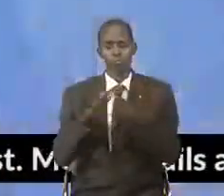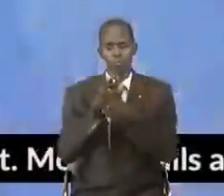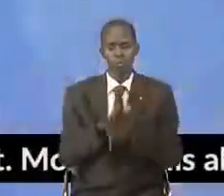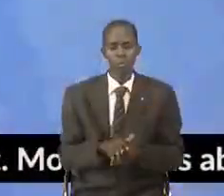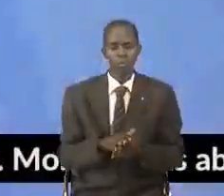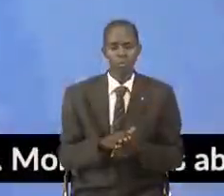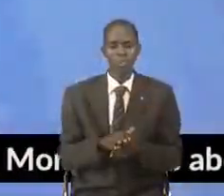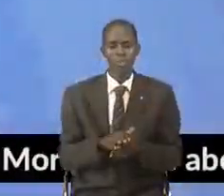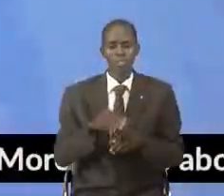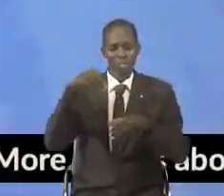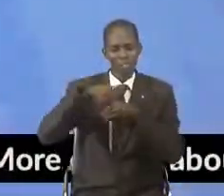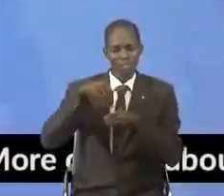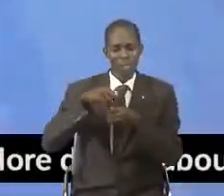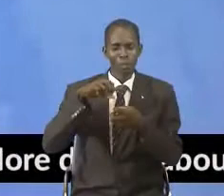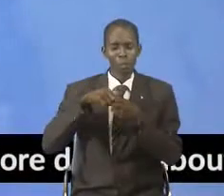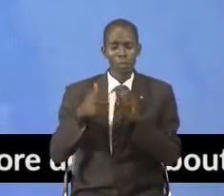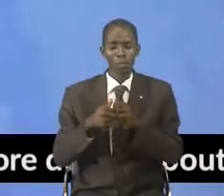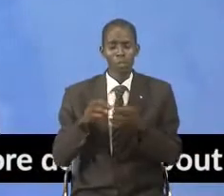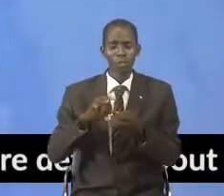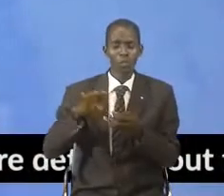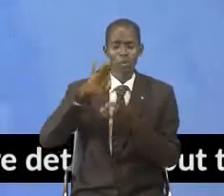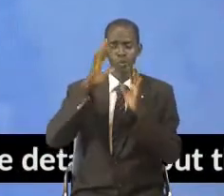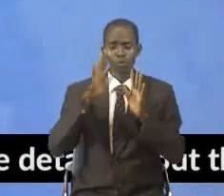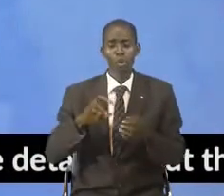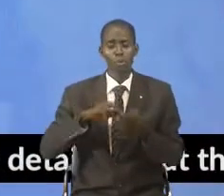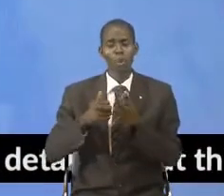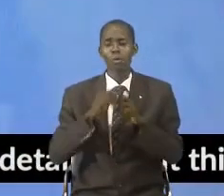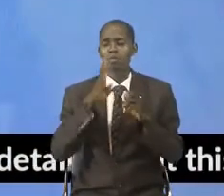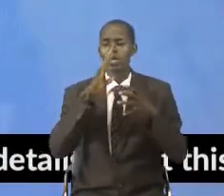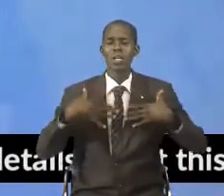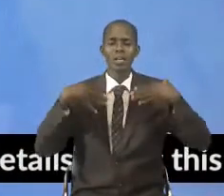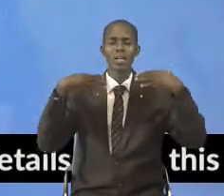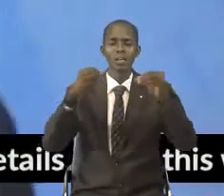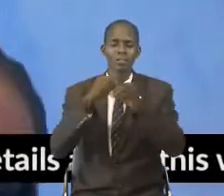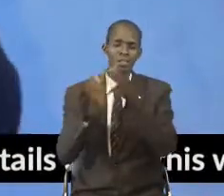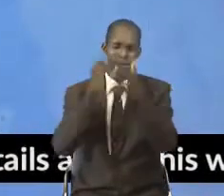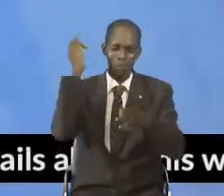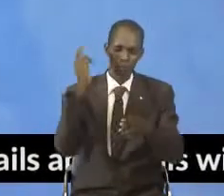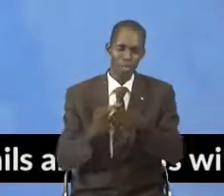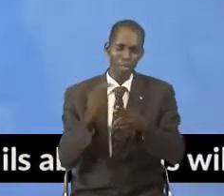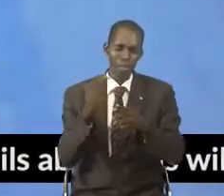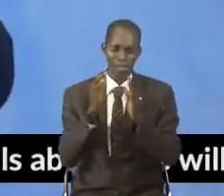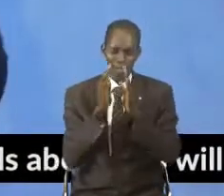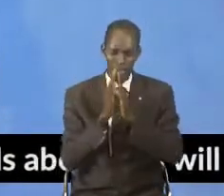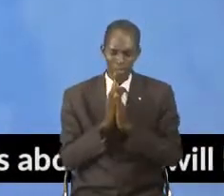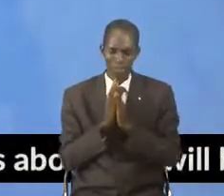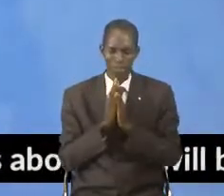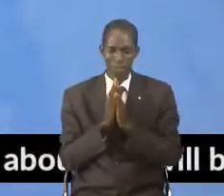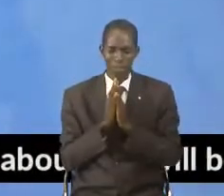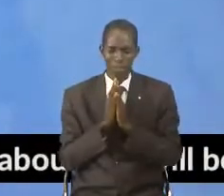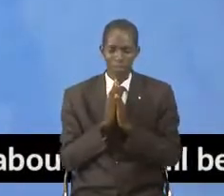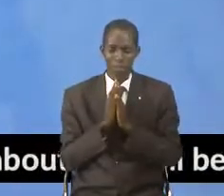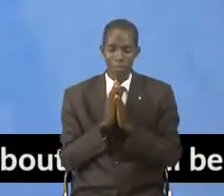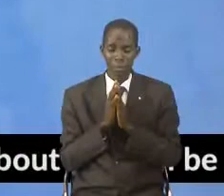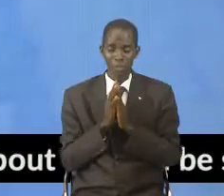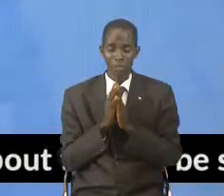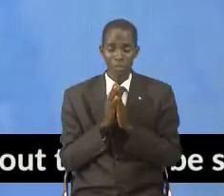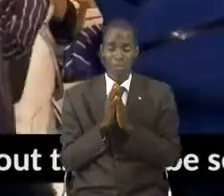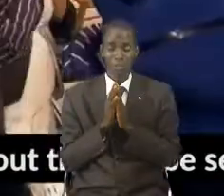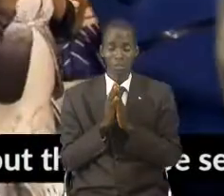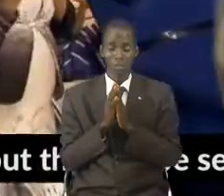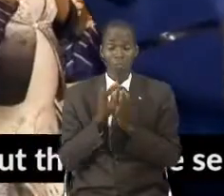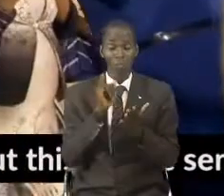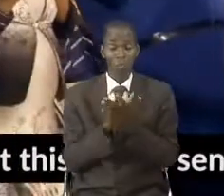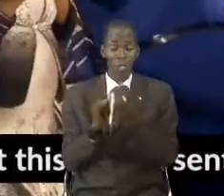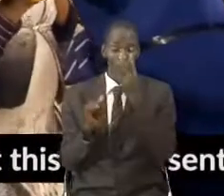hypertension, internal problem, spiritual problem, be healed in Jesus'